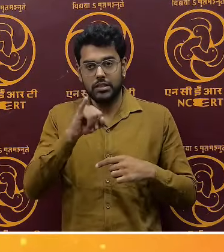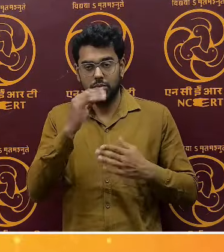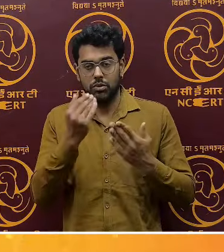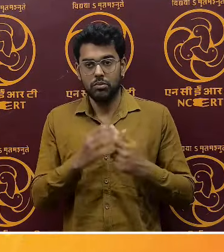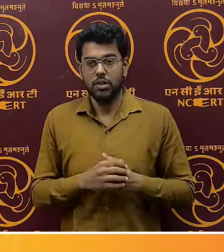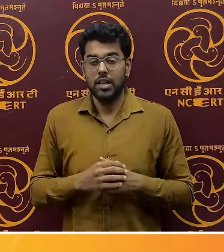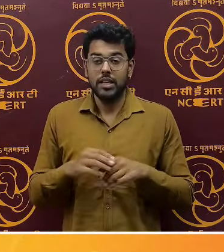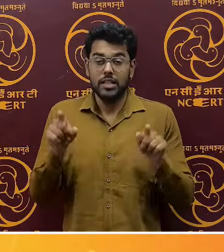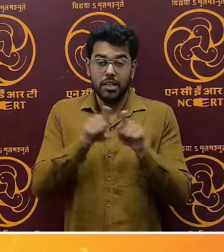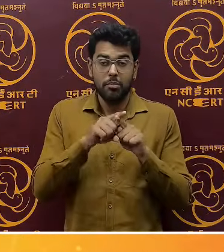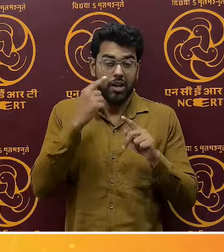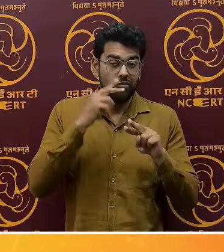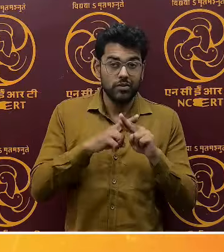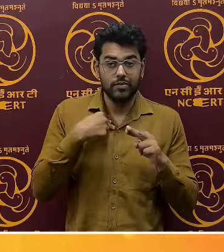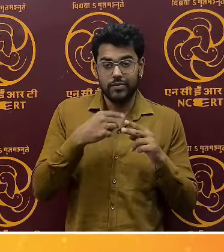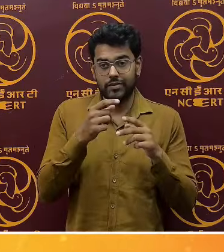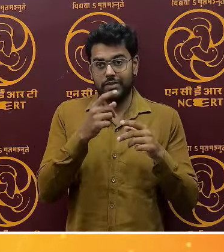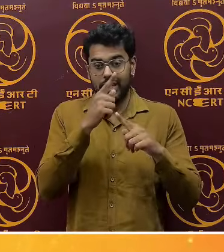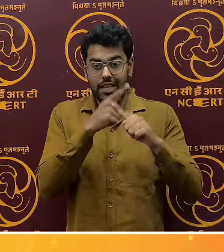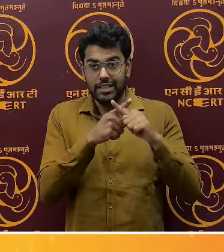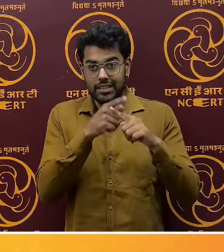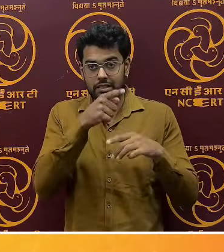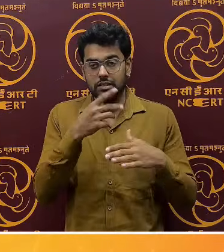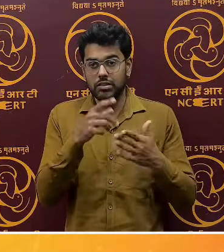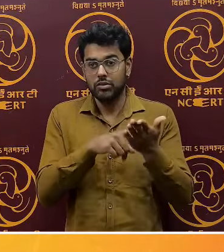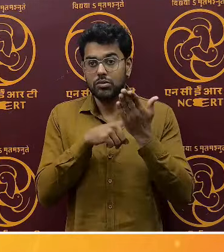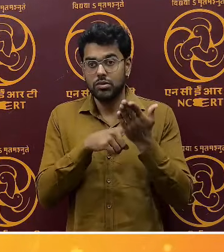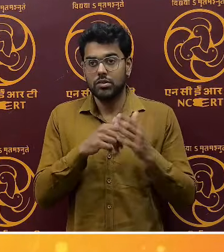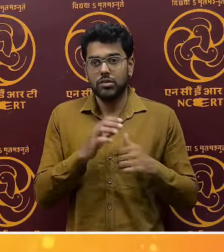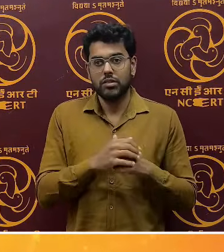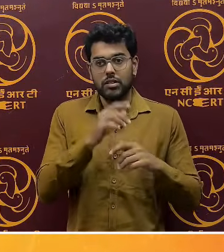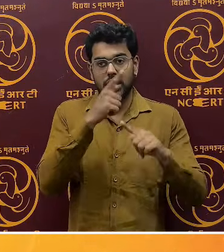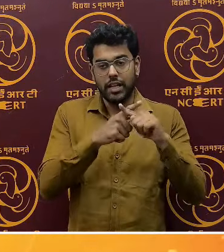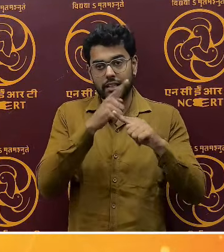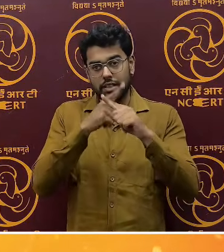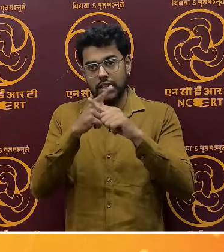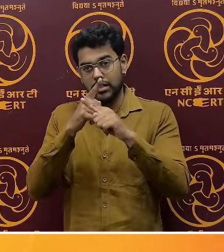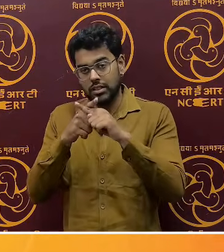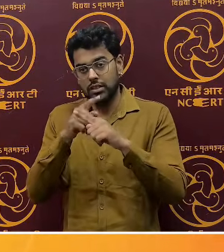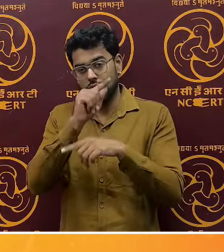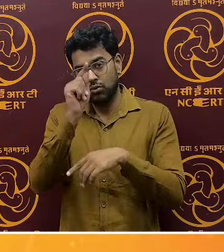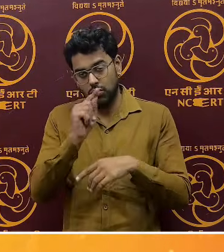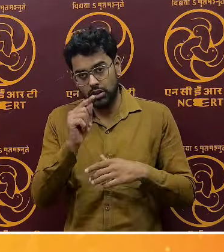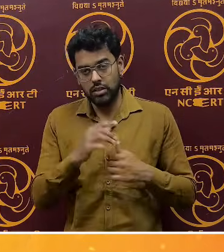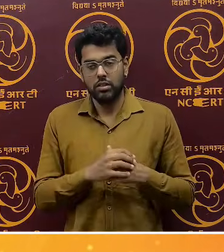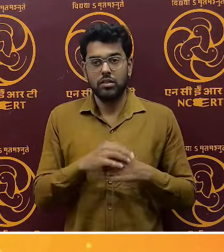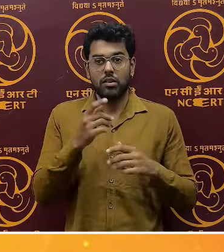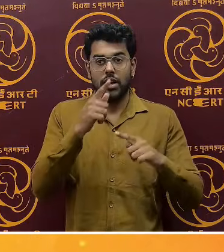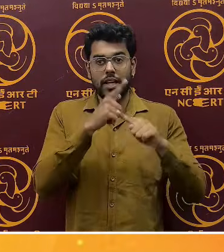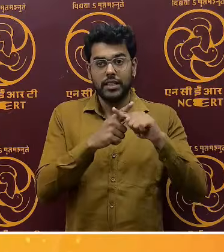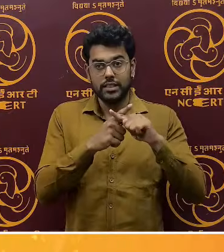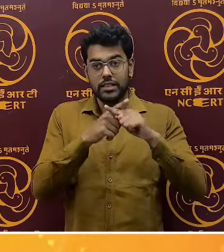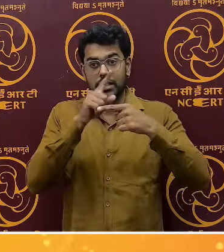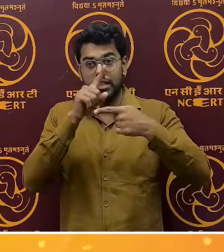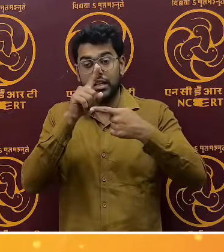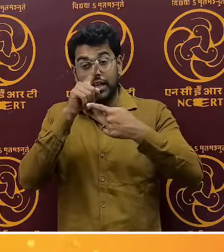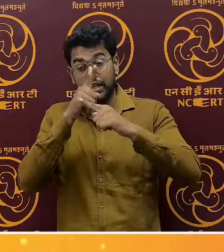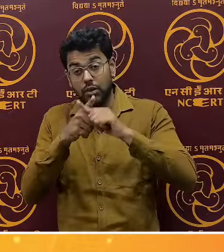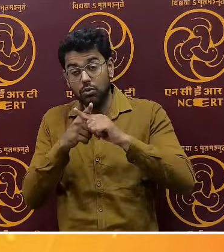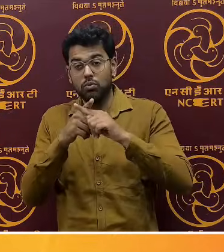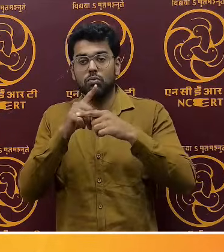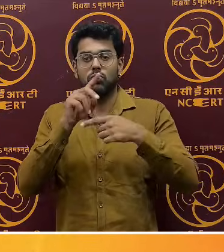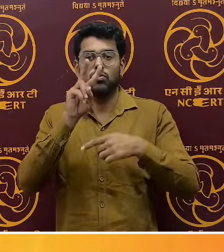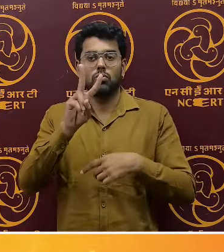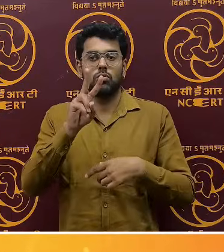I multiply here with this x, it will become x into x, x square, and x into 2, 2x. Got